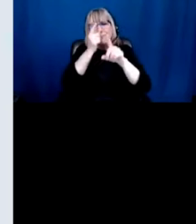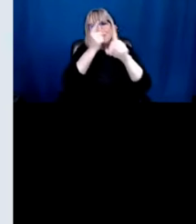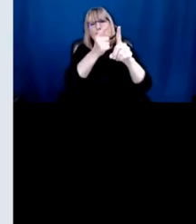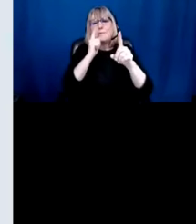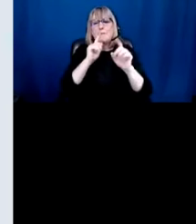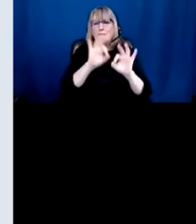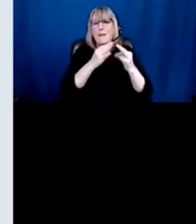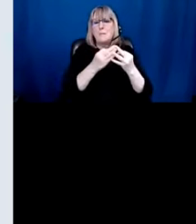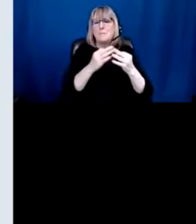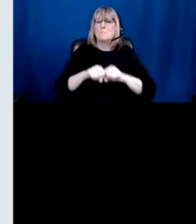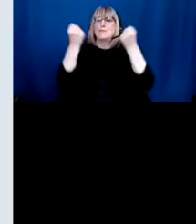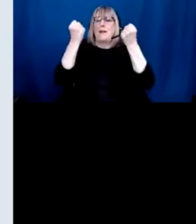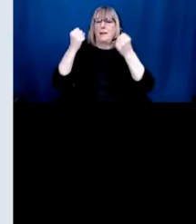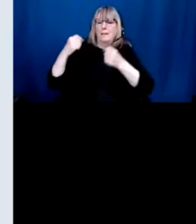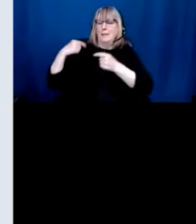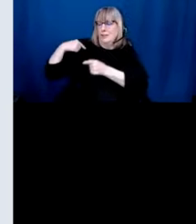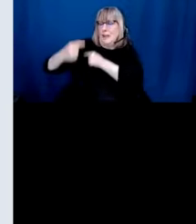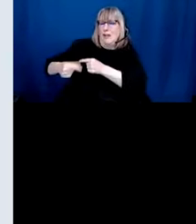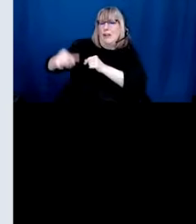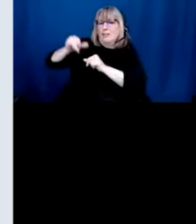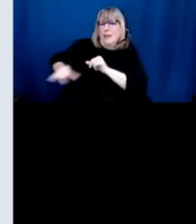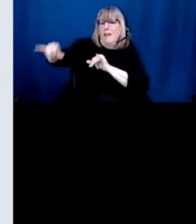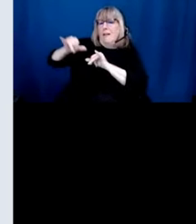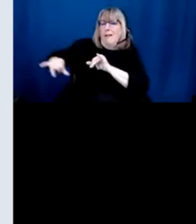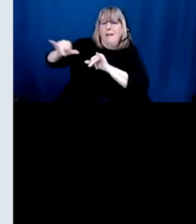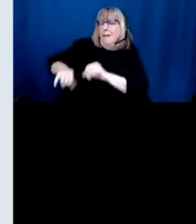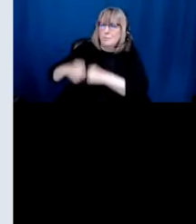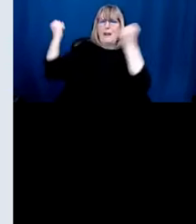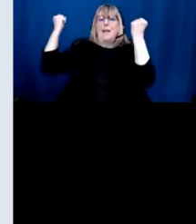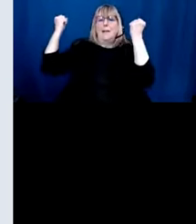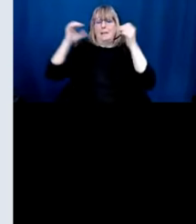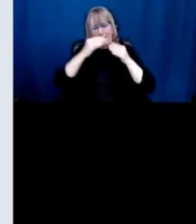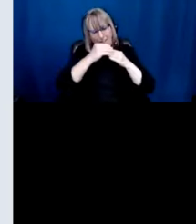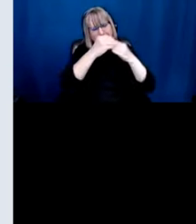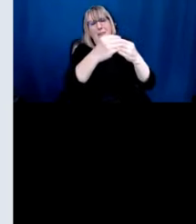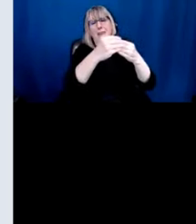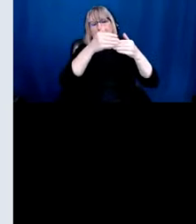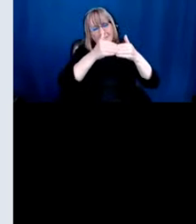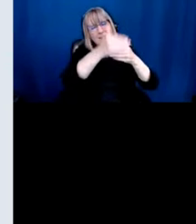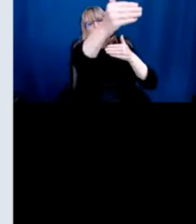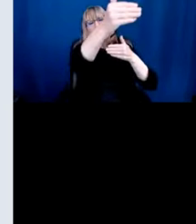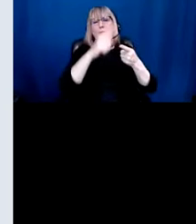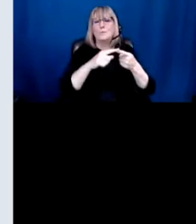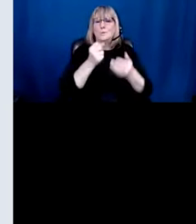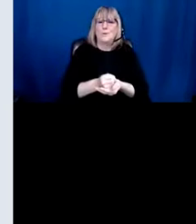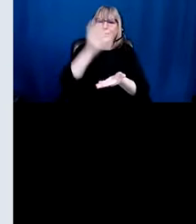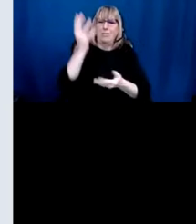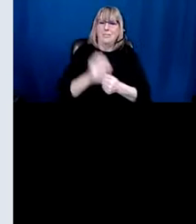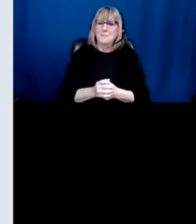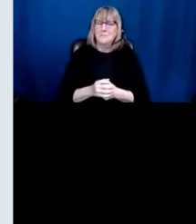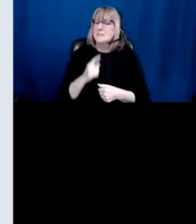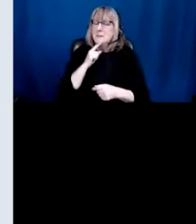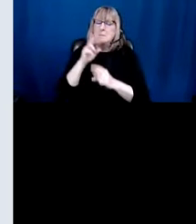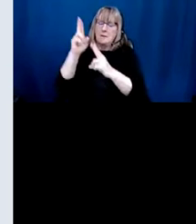continue to break those chains, Ella va a seguir lead her bloodline into generational. cumpliendo nuevos estándares She says, I am